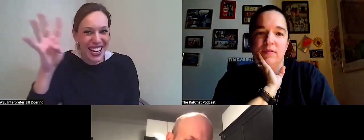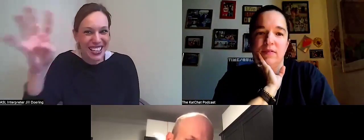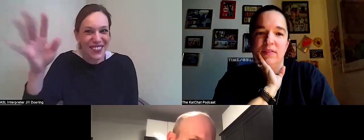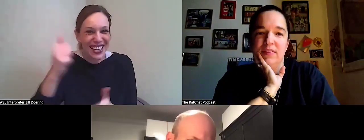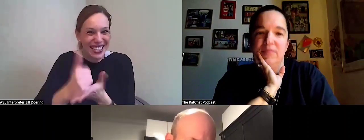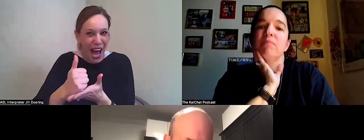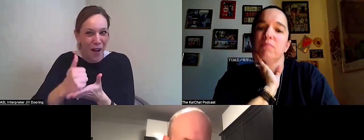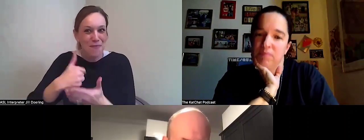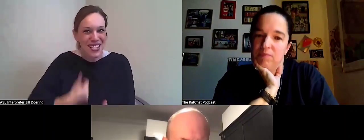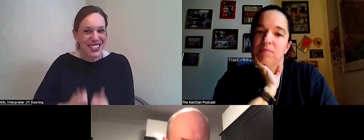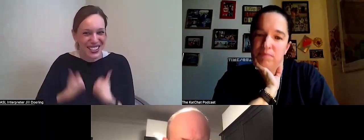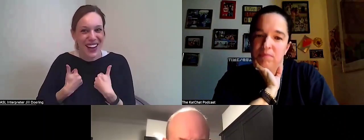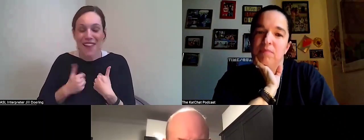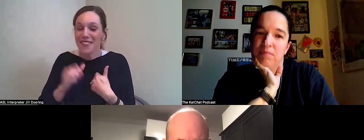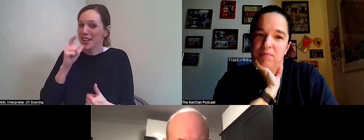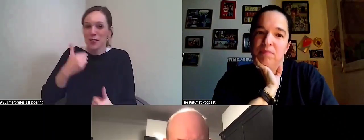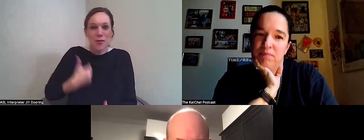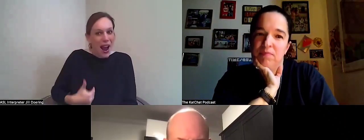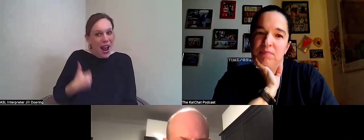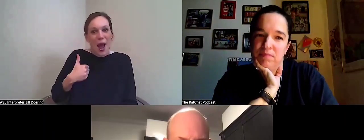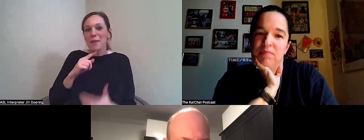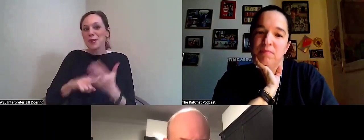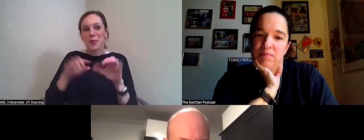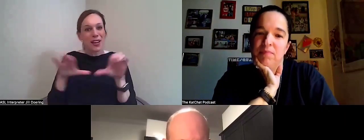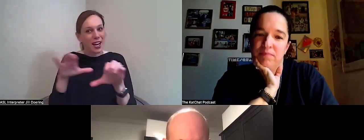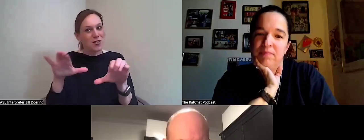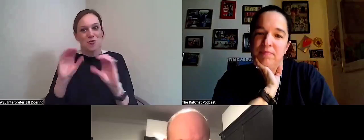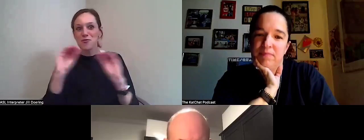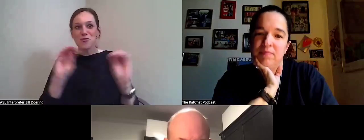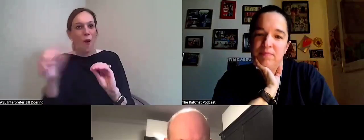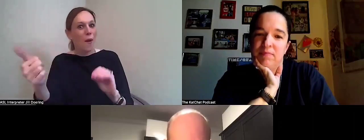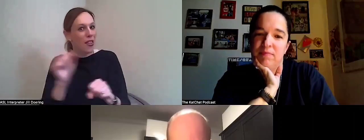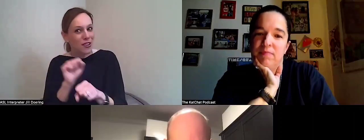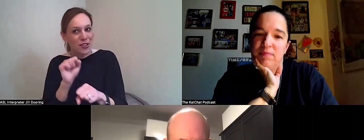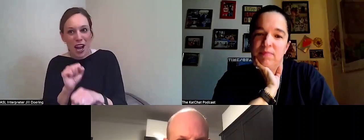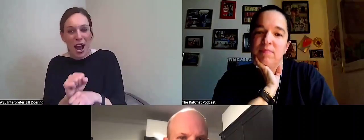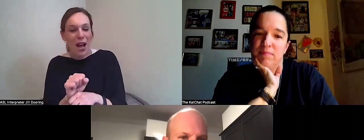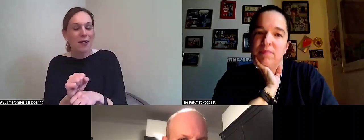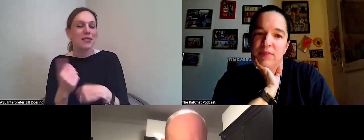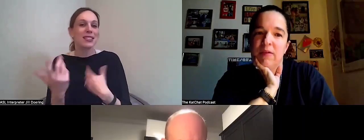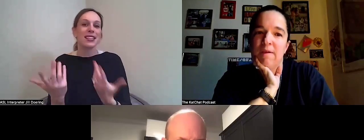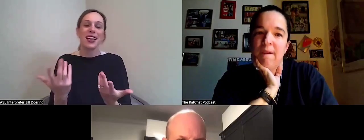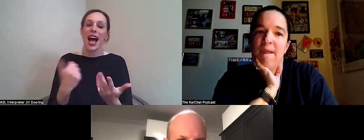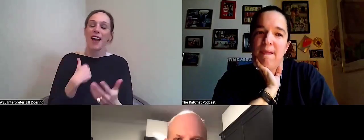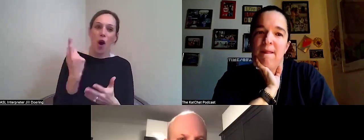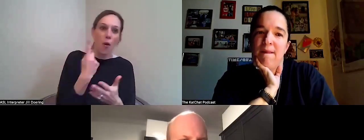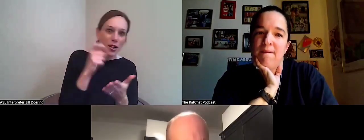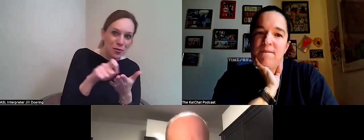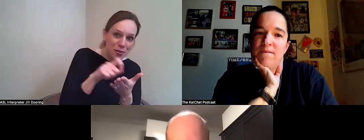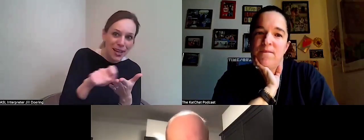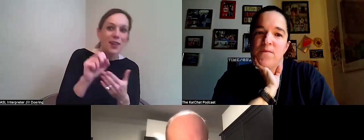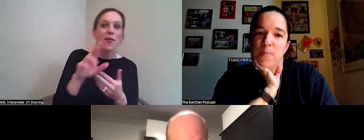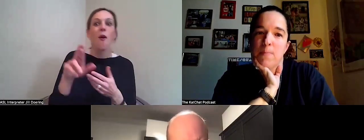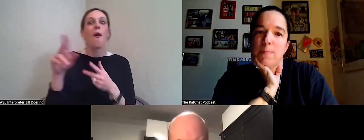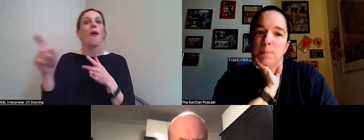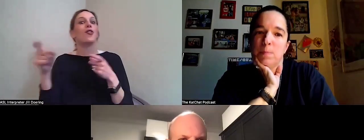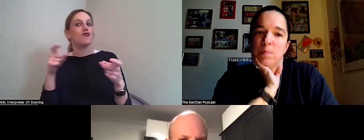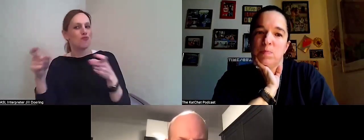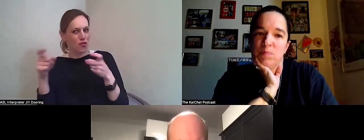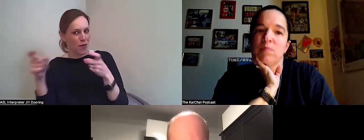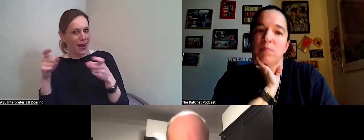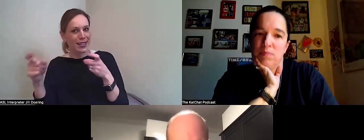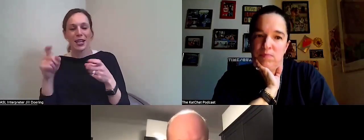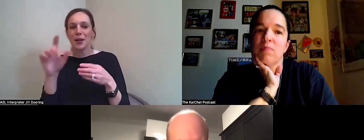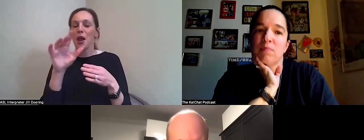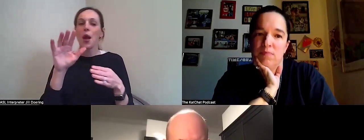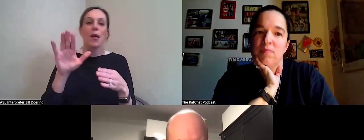That's who I am. That's what I do. No other jobs. I've always written or directed music videos,